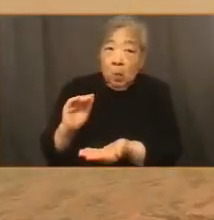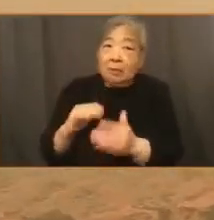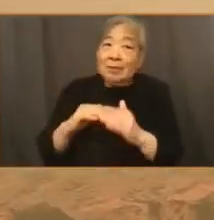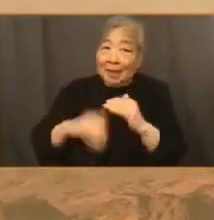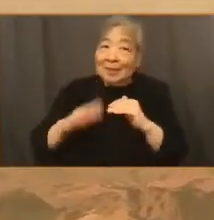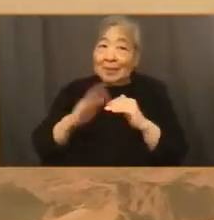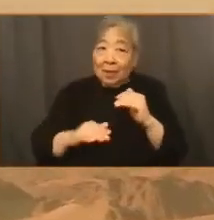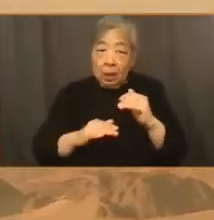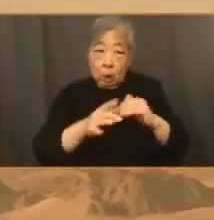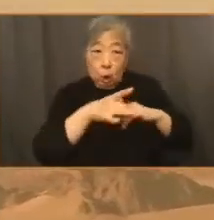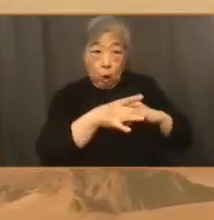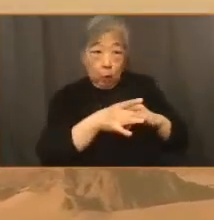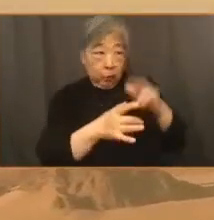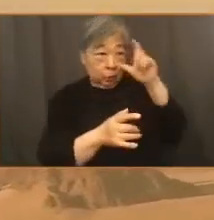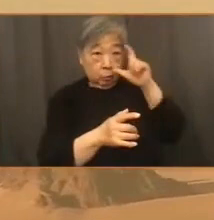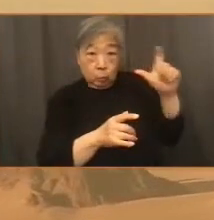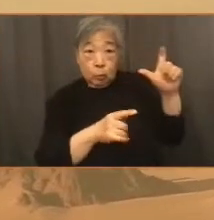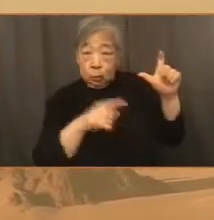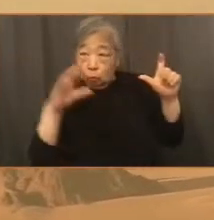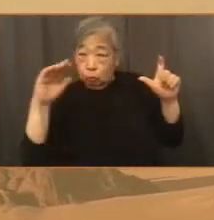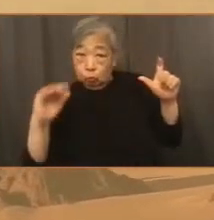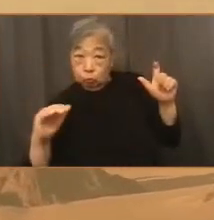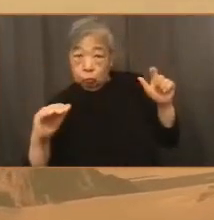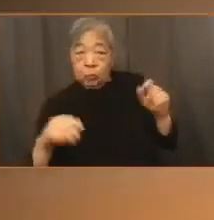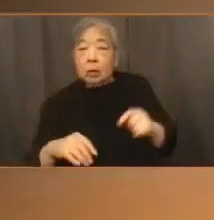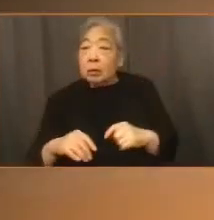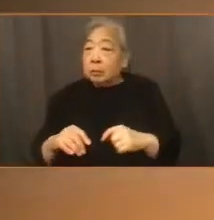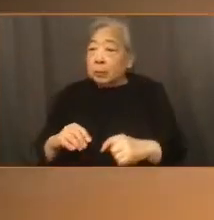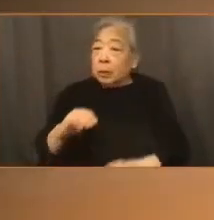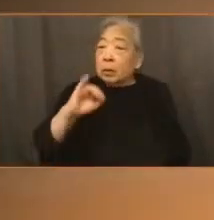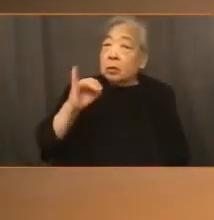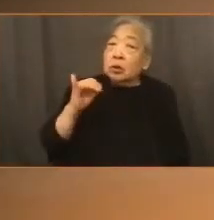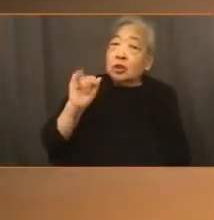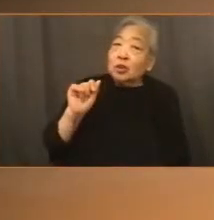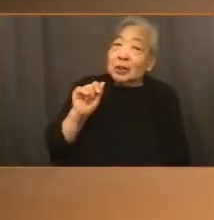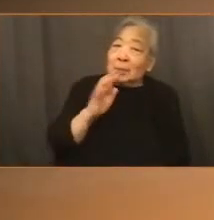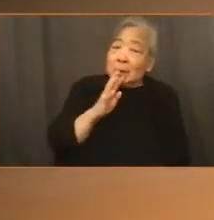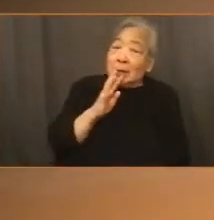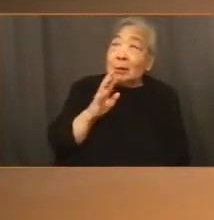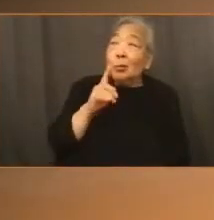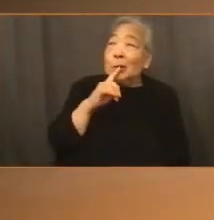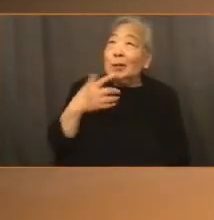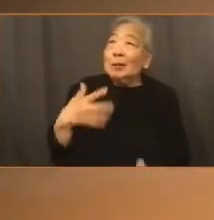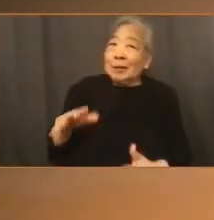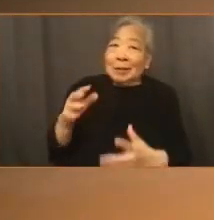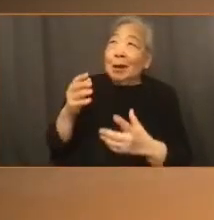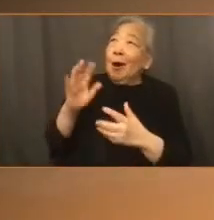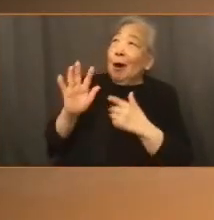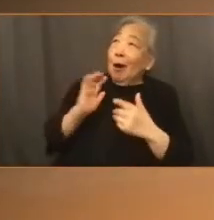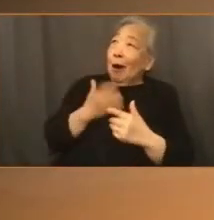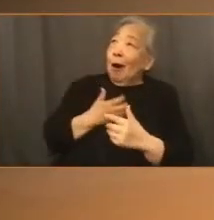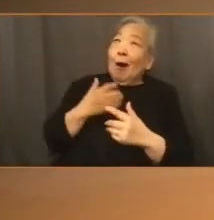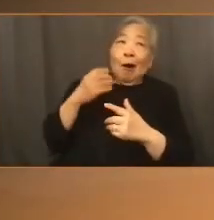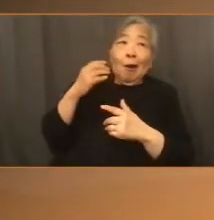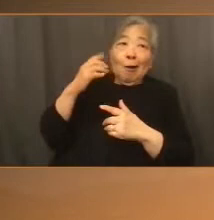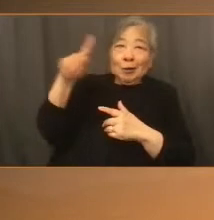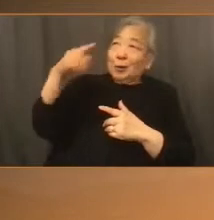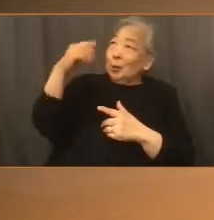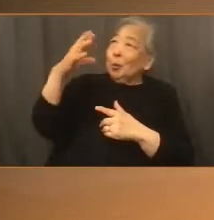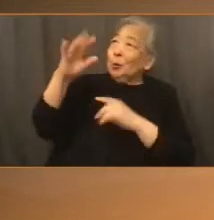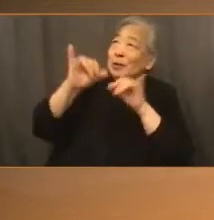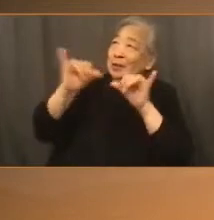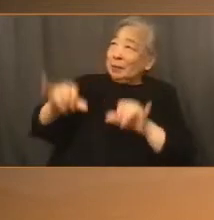Great, yeah. So, lots of different kinds of worlds in our solar system. So I see that there are questions coming